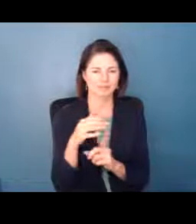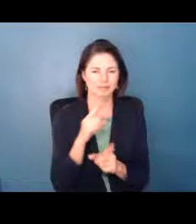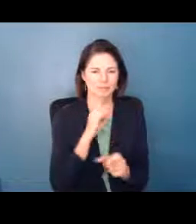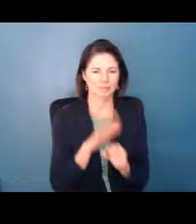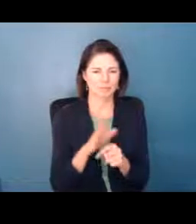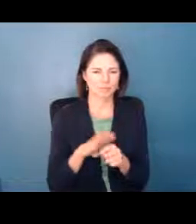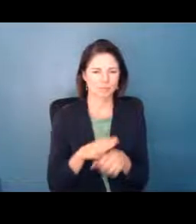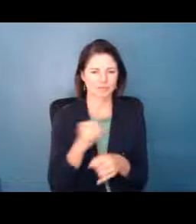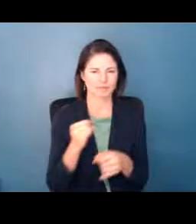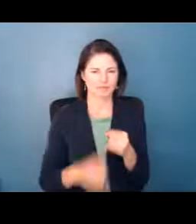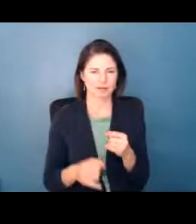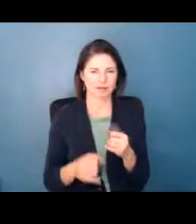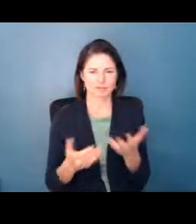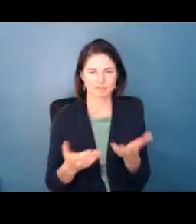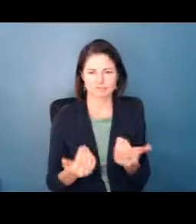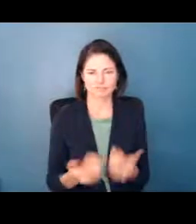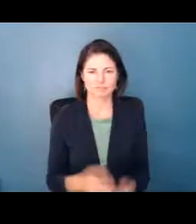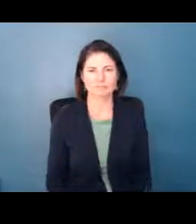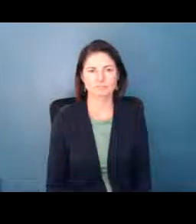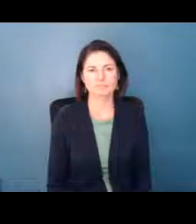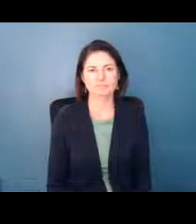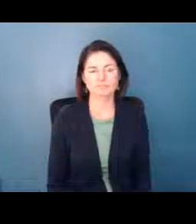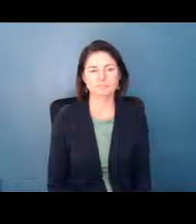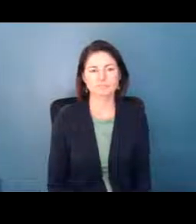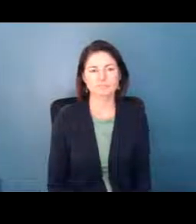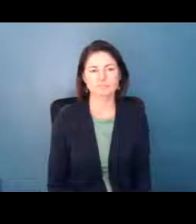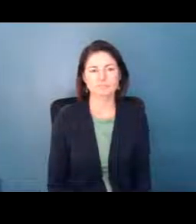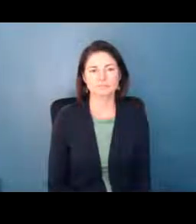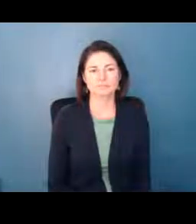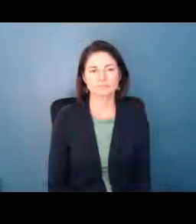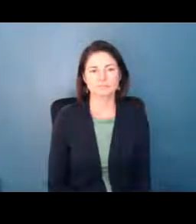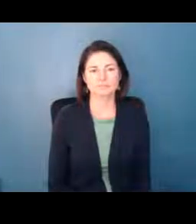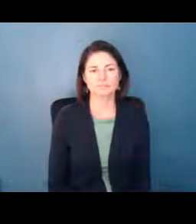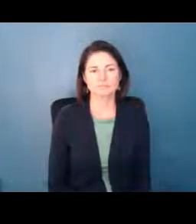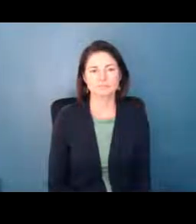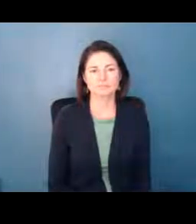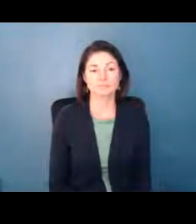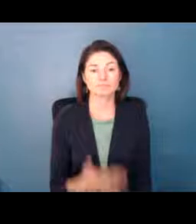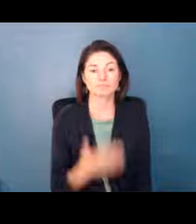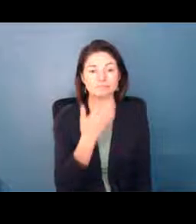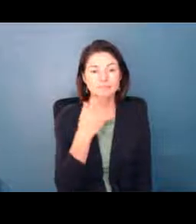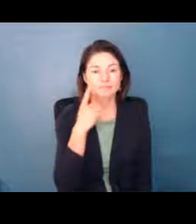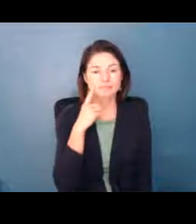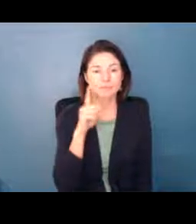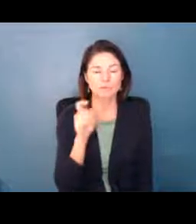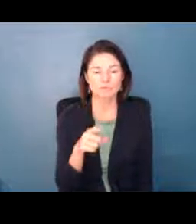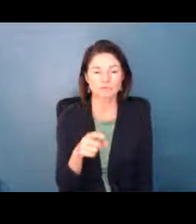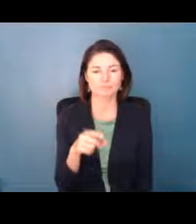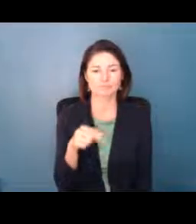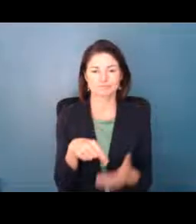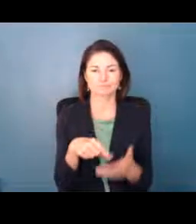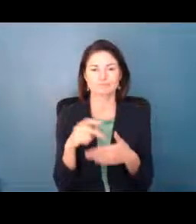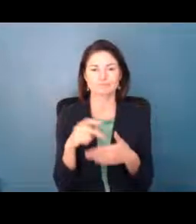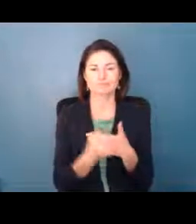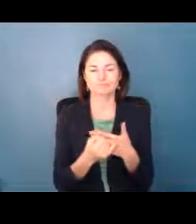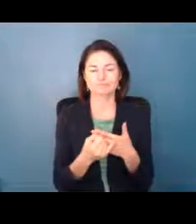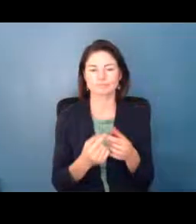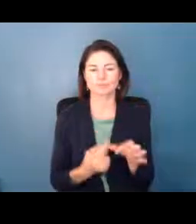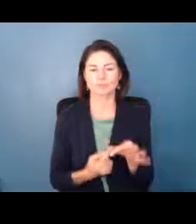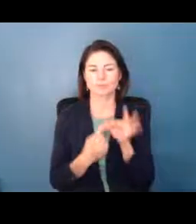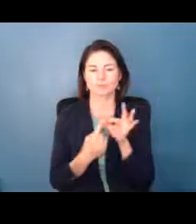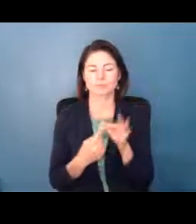Thank you, Commissioner Liu, for the question. Yes, definitely this project was unique in the sense that we got, when we started construction, it was